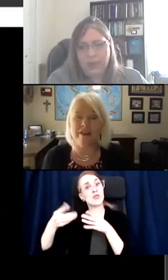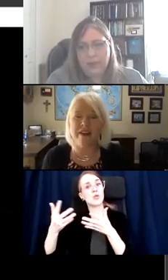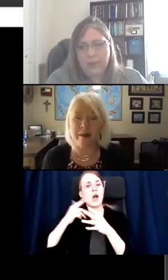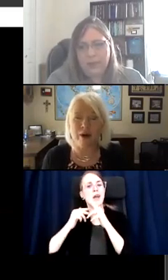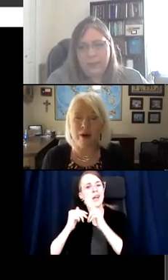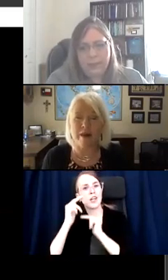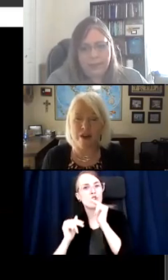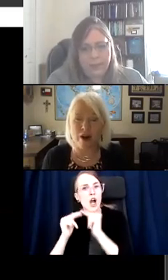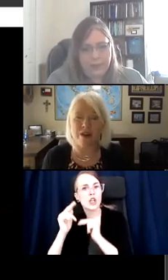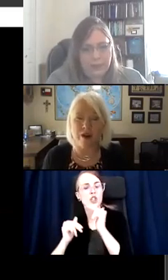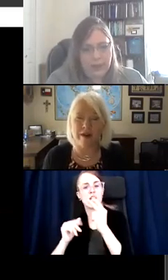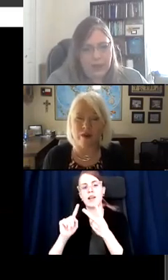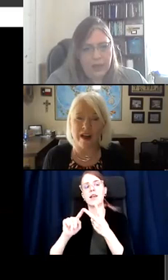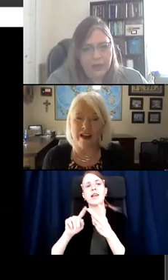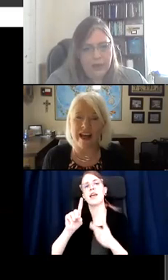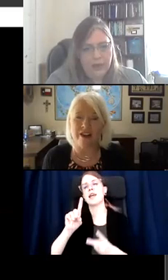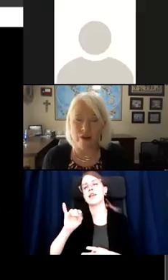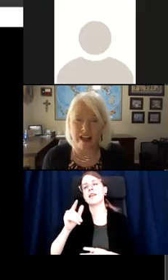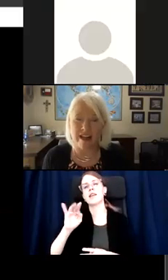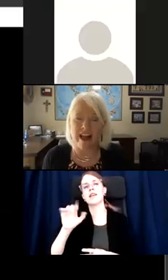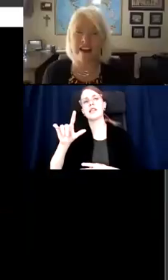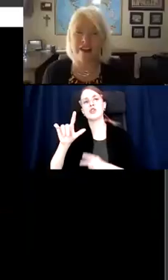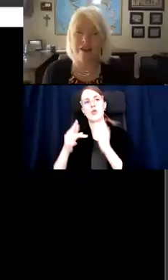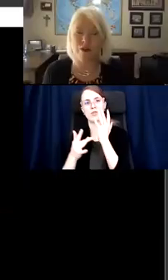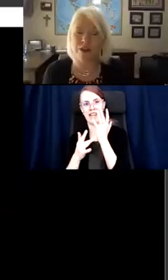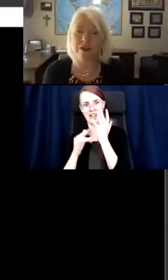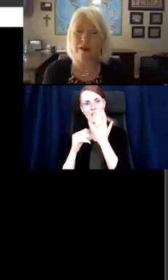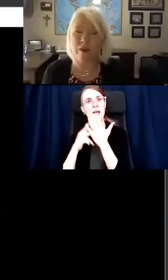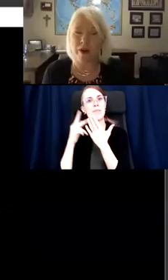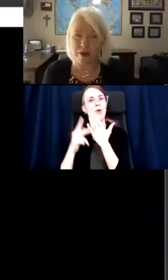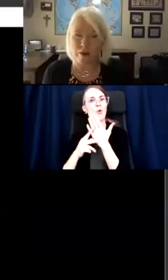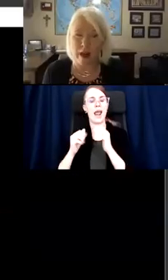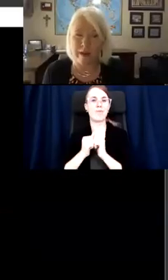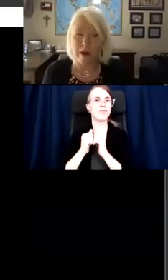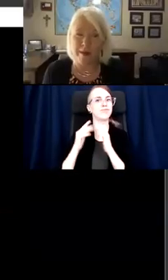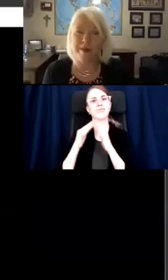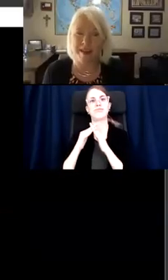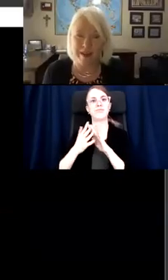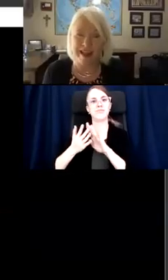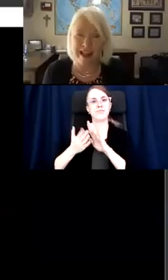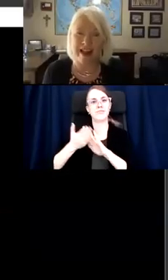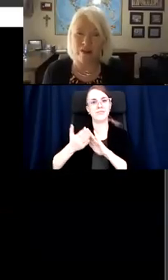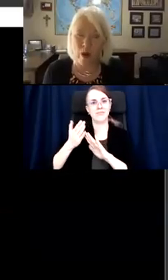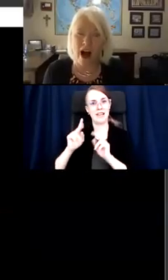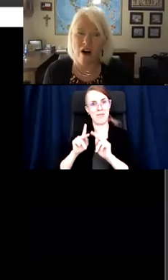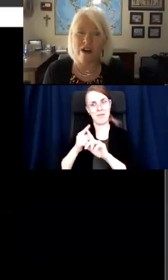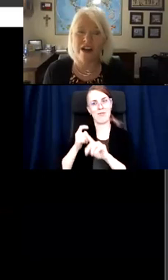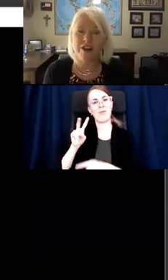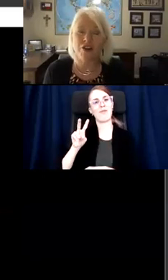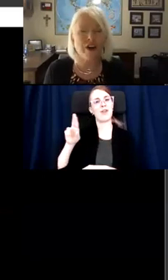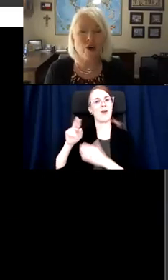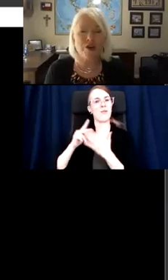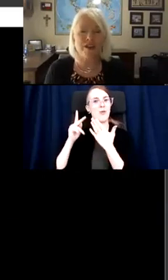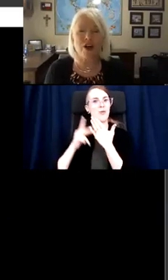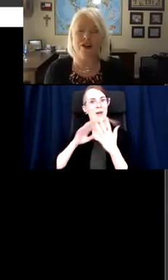so that program is also up and running and training, and individuals from the vocational rehab program are participating in that as well.